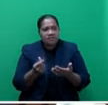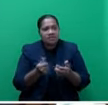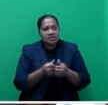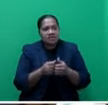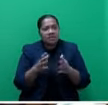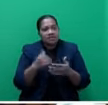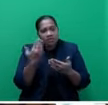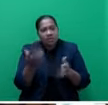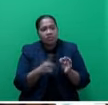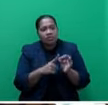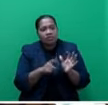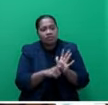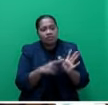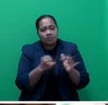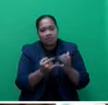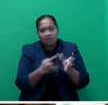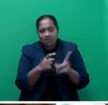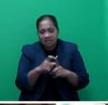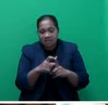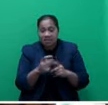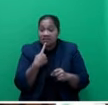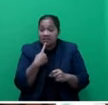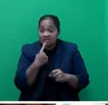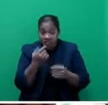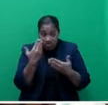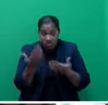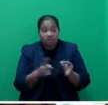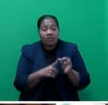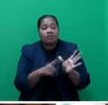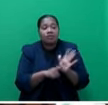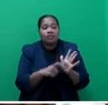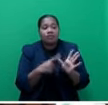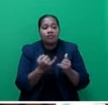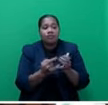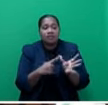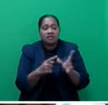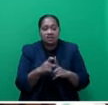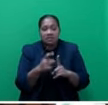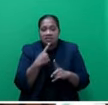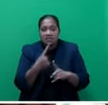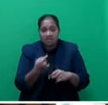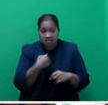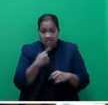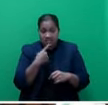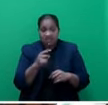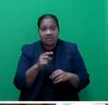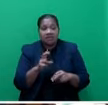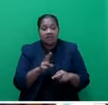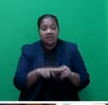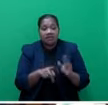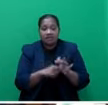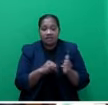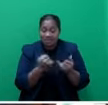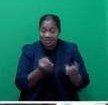Prasad. He said, Honorable Prasad said, that I said that the FLS submission